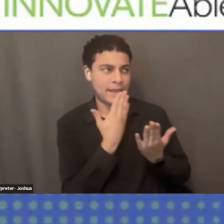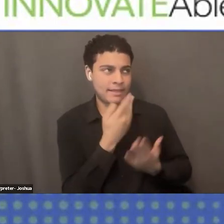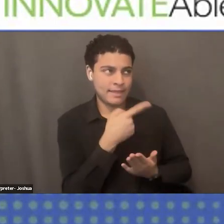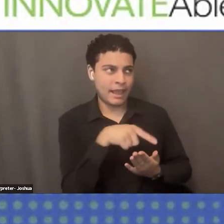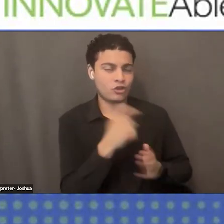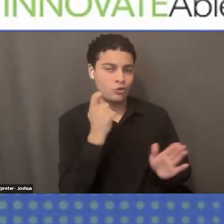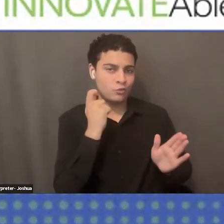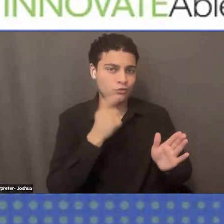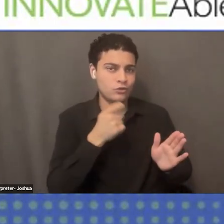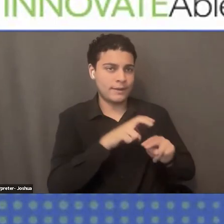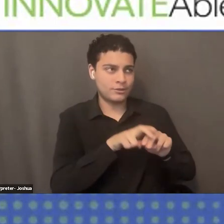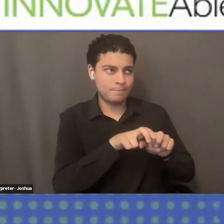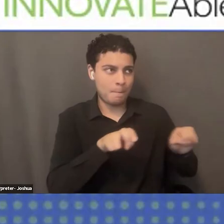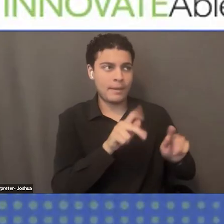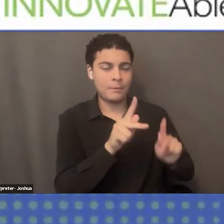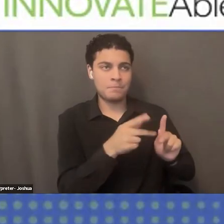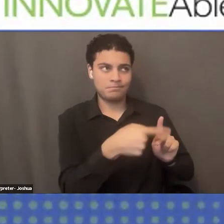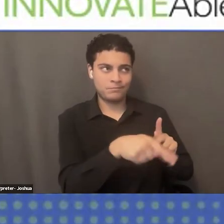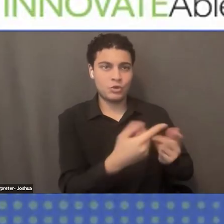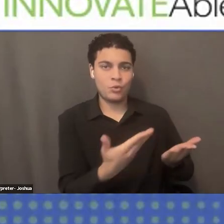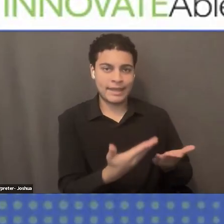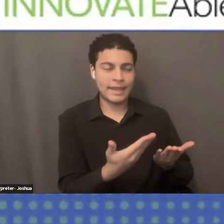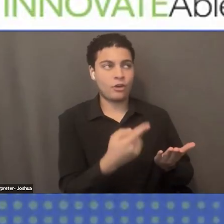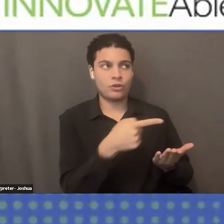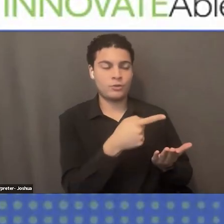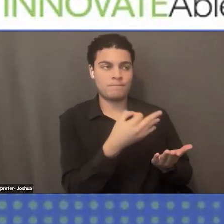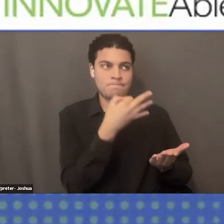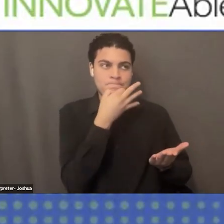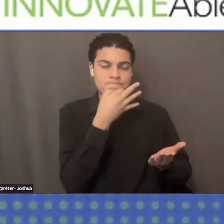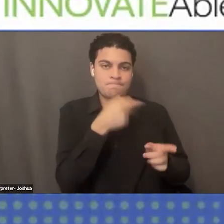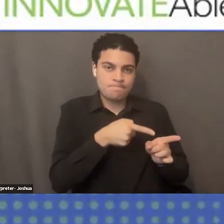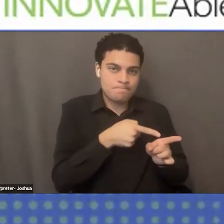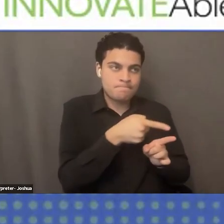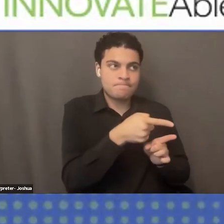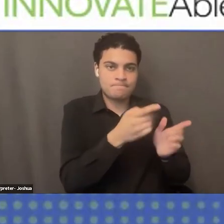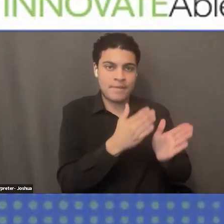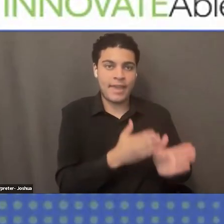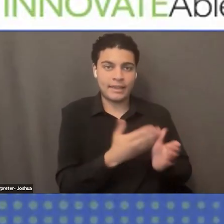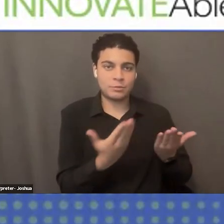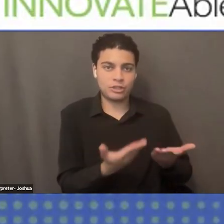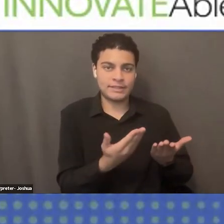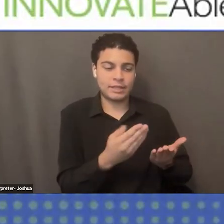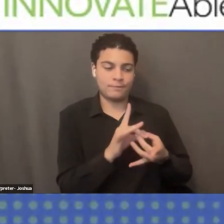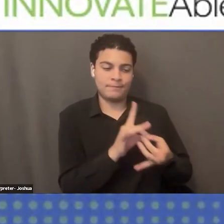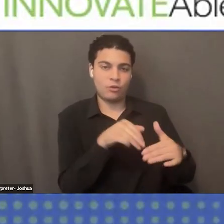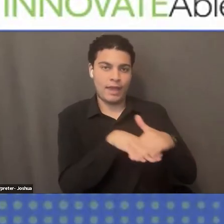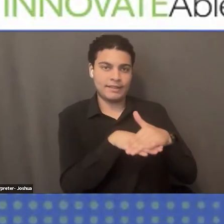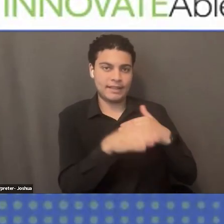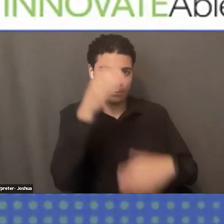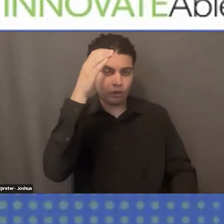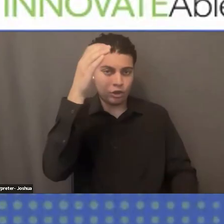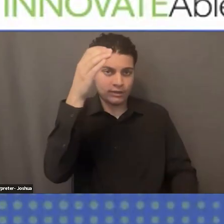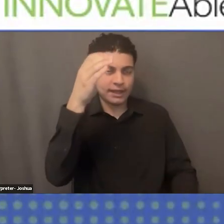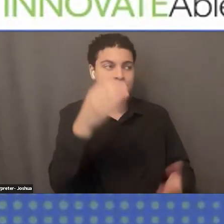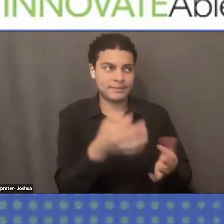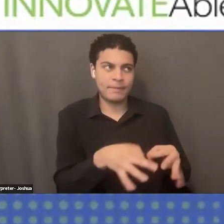so grateful for these amazing experts in accessibility who are coming alongside and helping to make sure that these products get the light